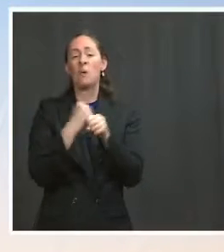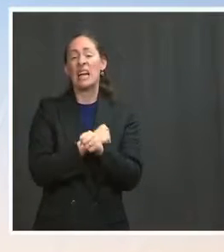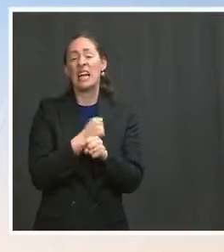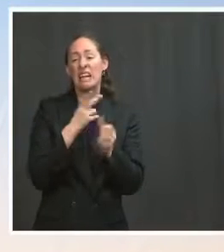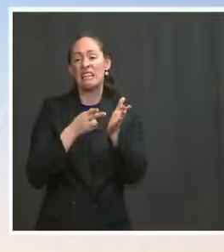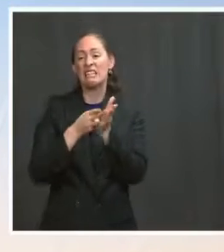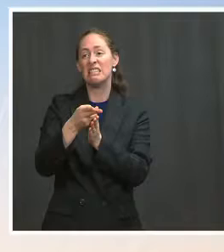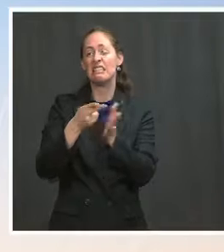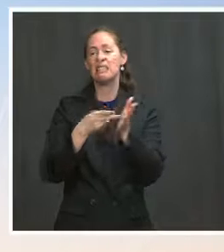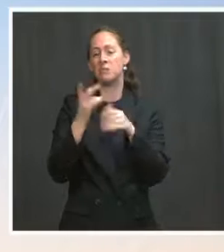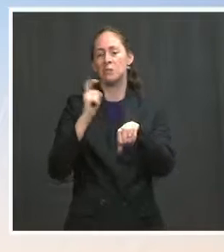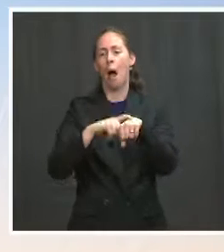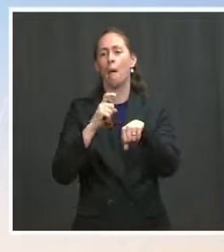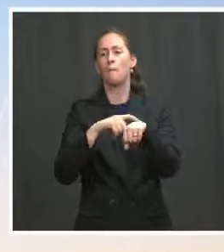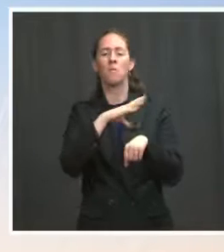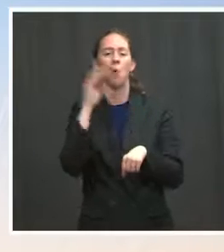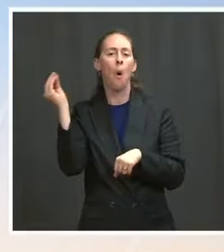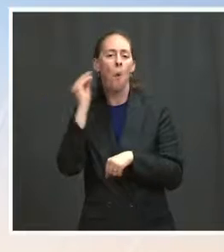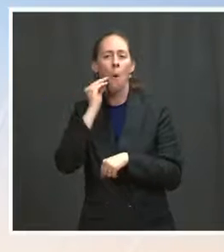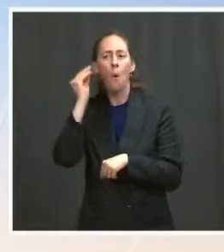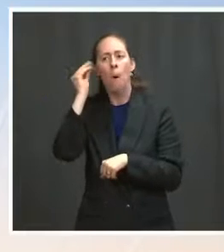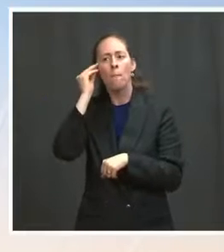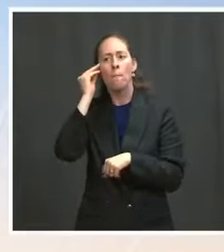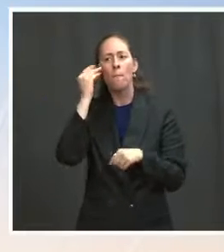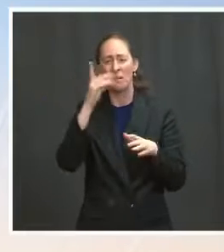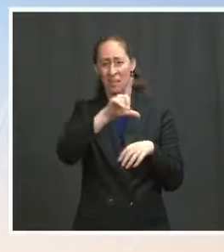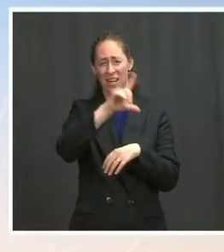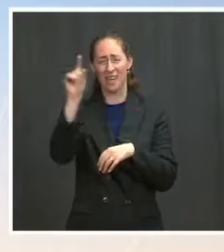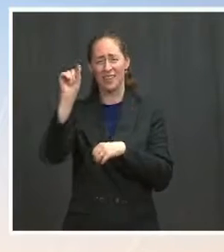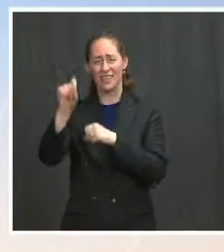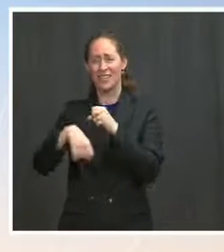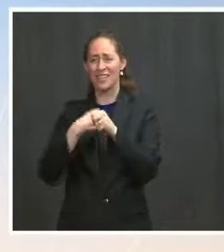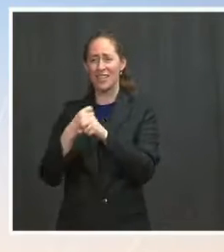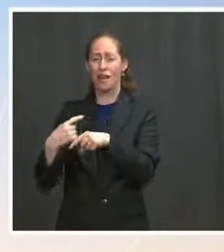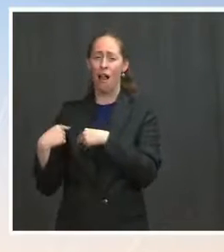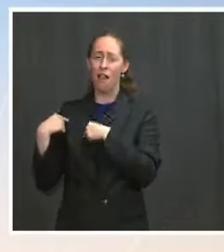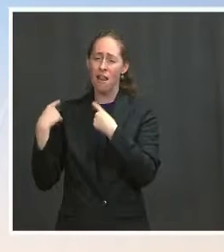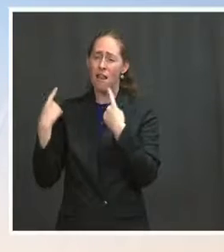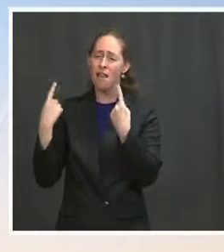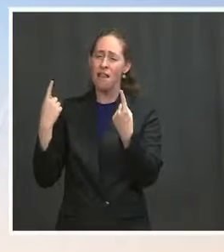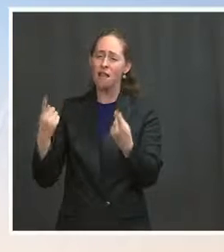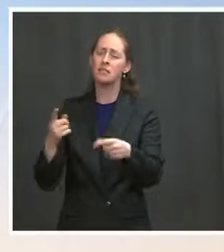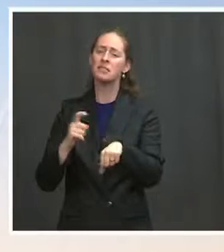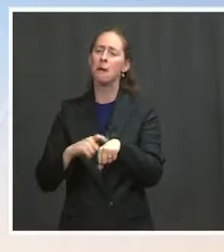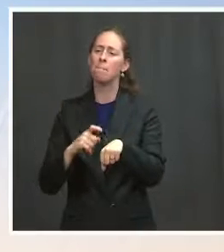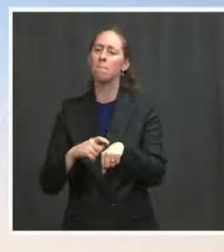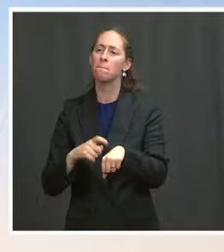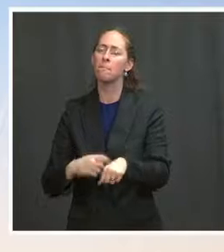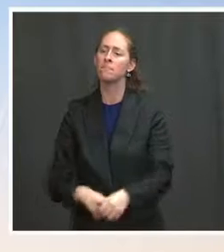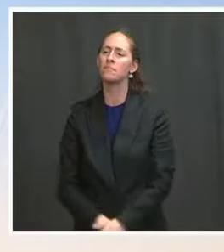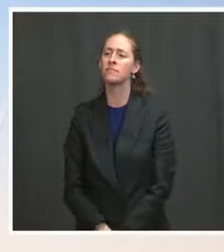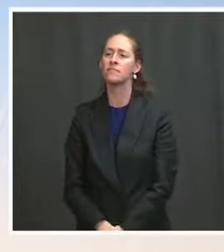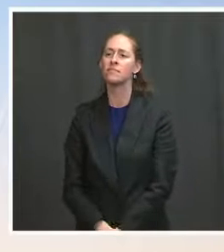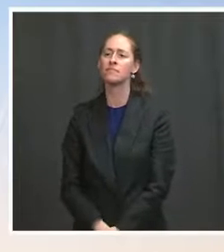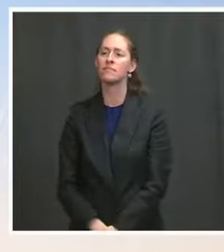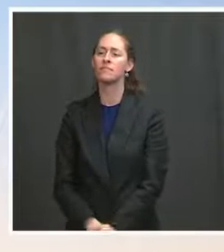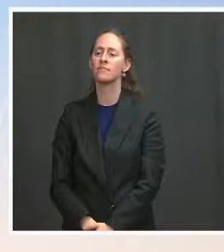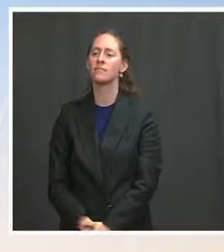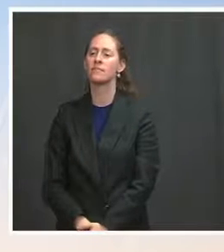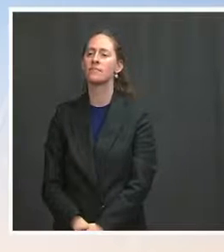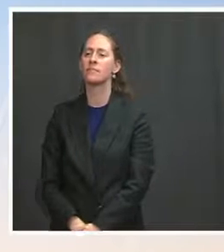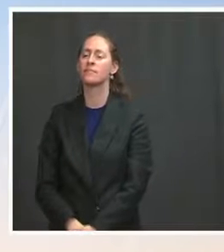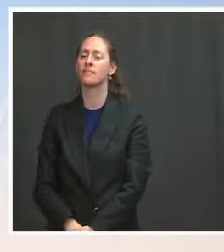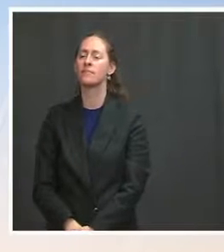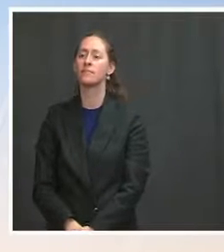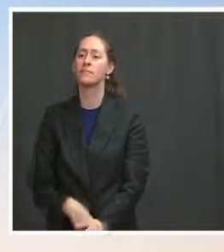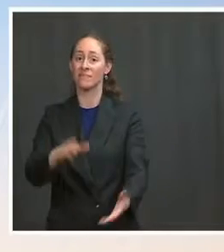home after 20 years of fighting this war. And a big part of that decision was also around the fact that if we left our troops there, our troops